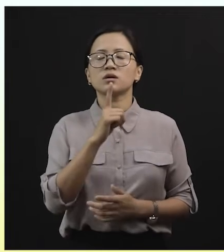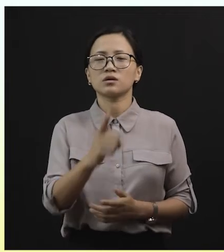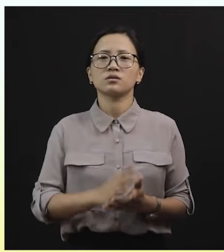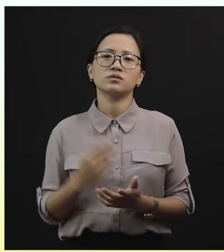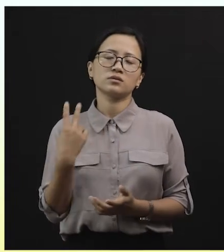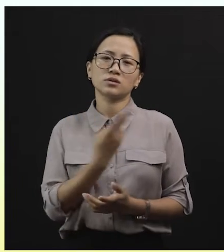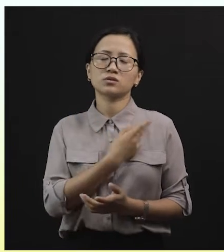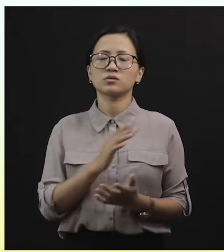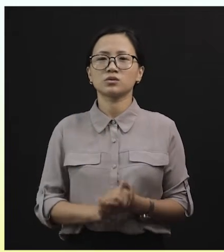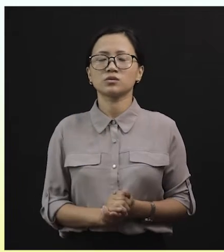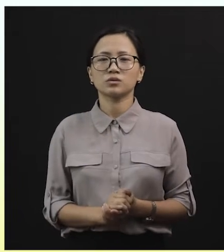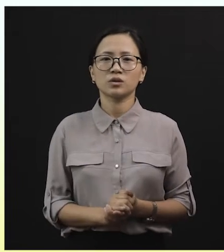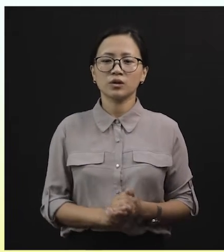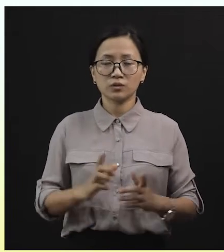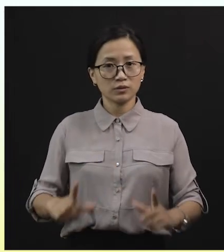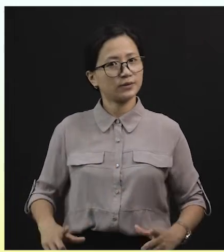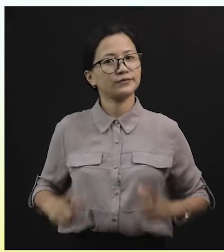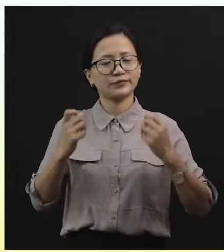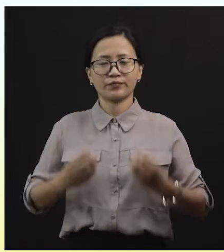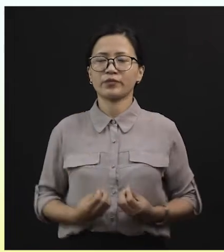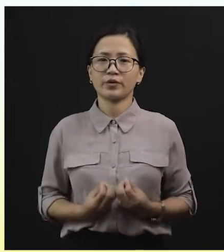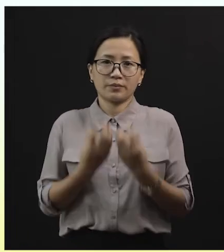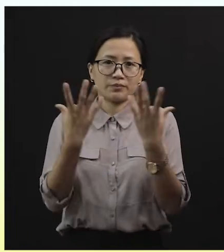lively, more happy for us to live, okay?